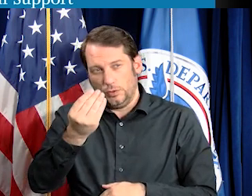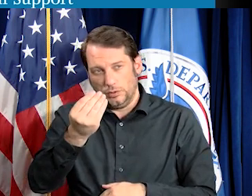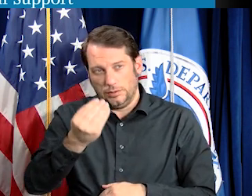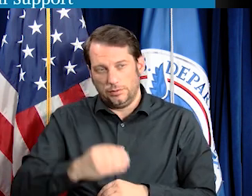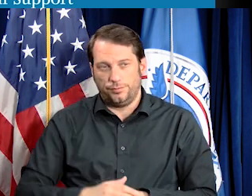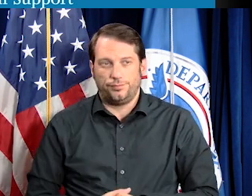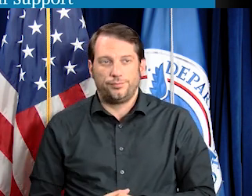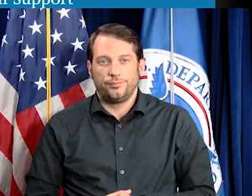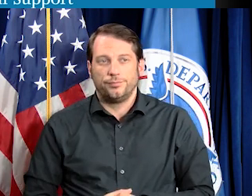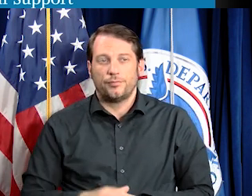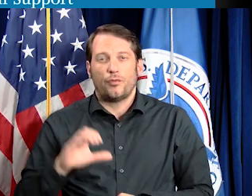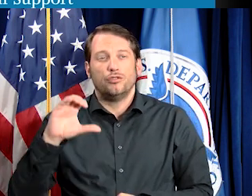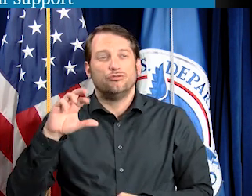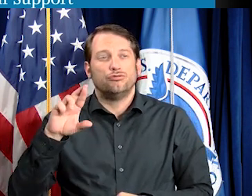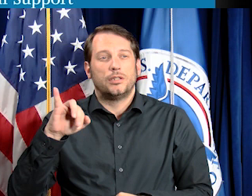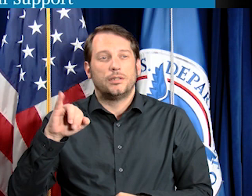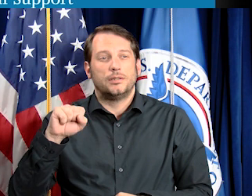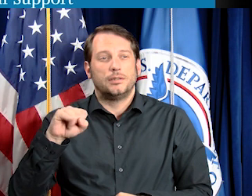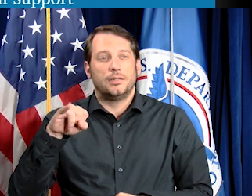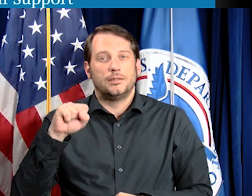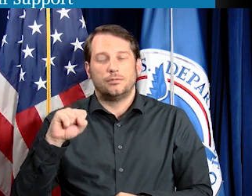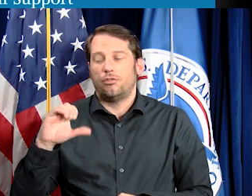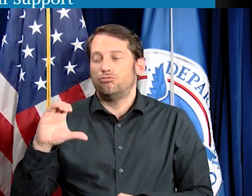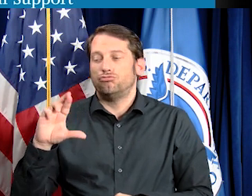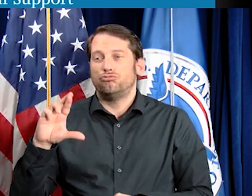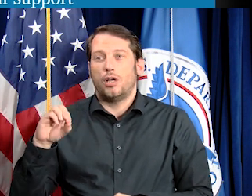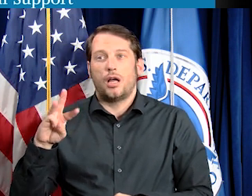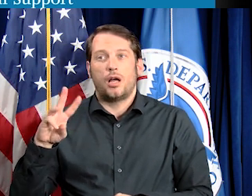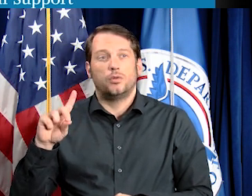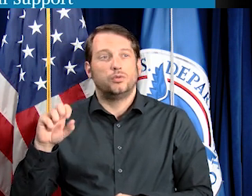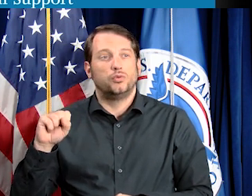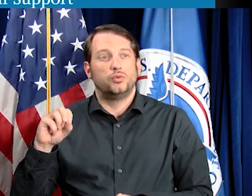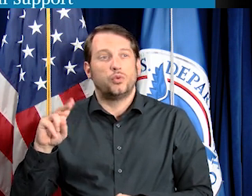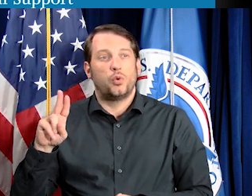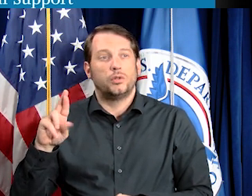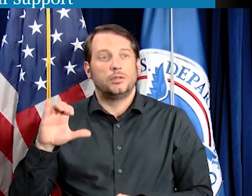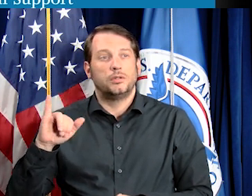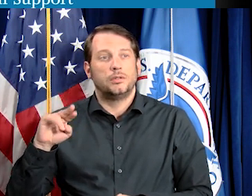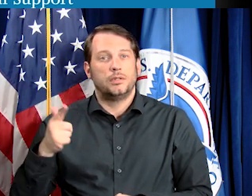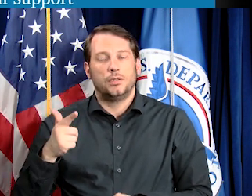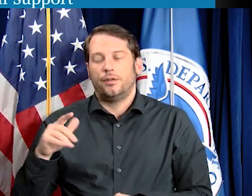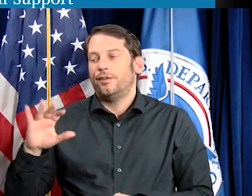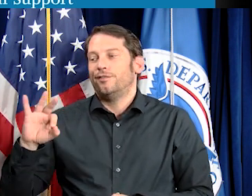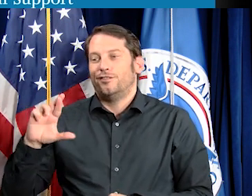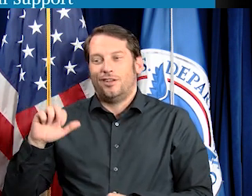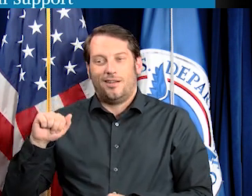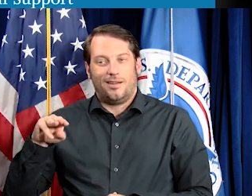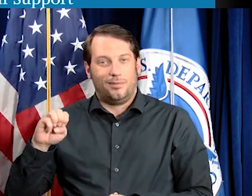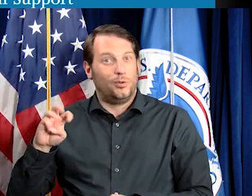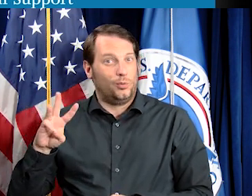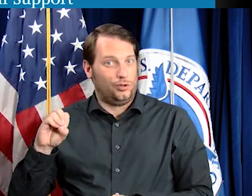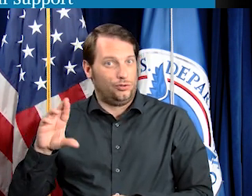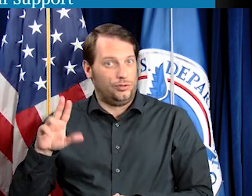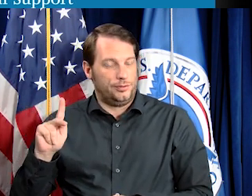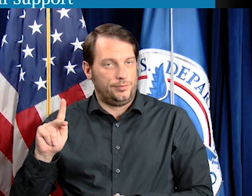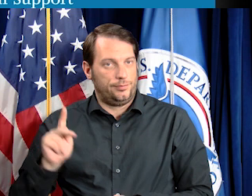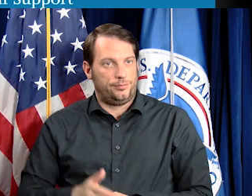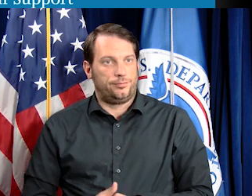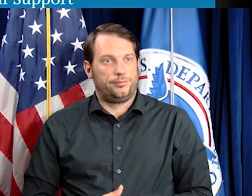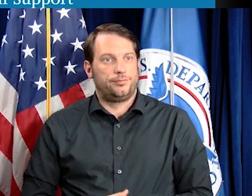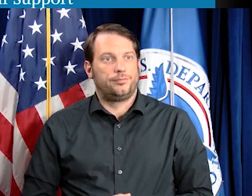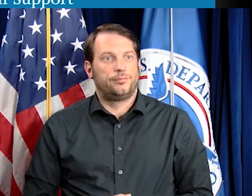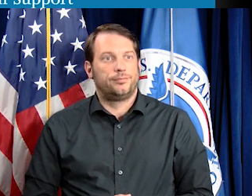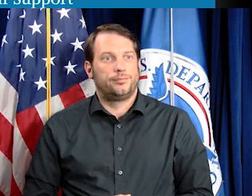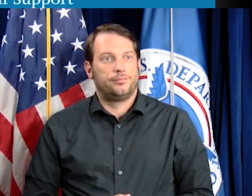it explains how do you create your own project. And this is actually in the DHS Virtual Social Media